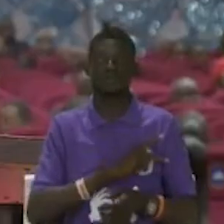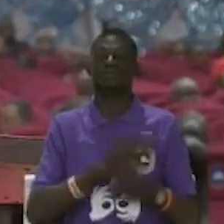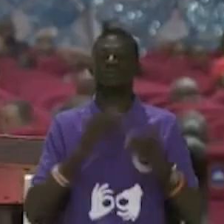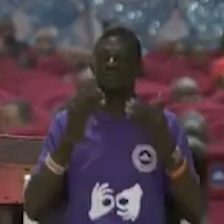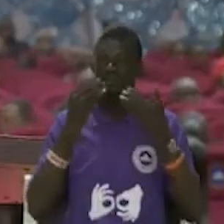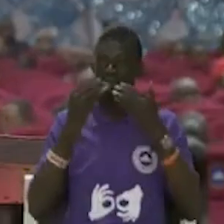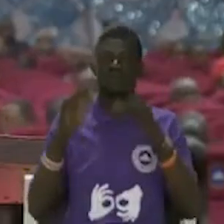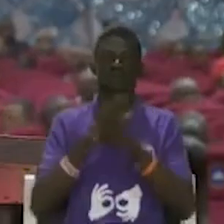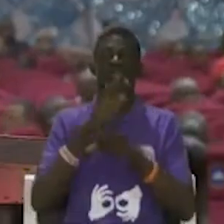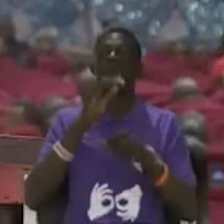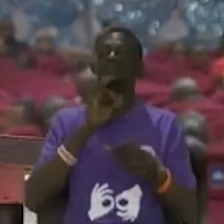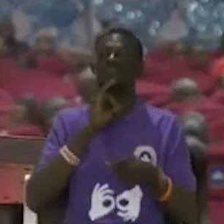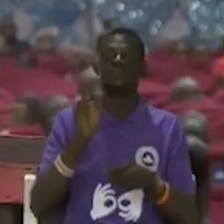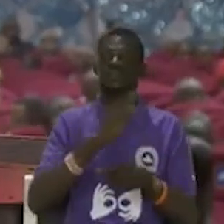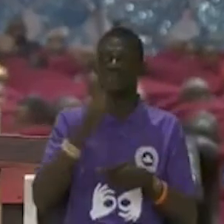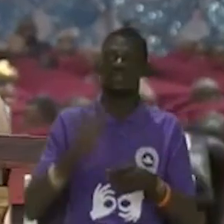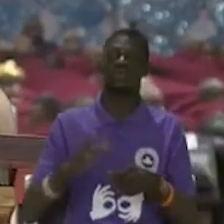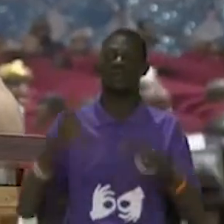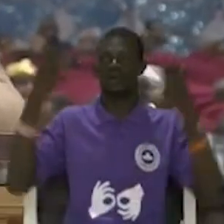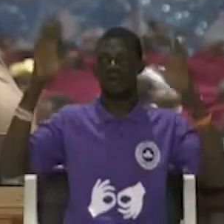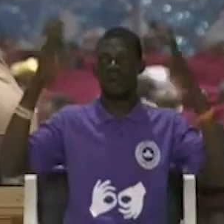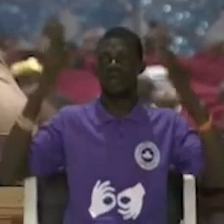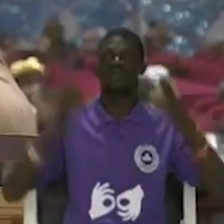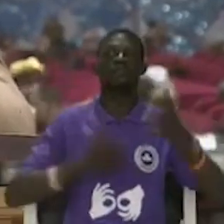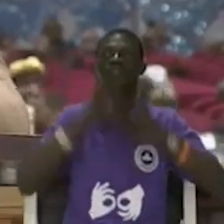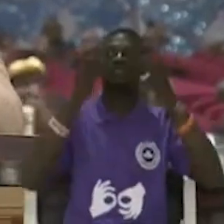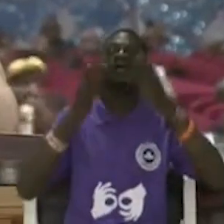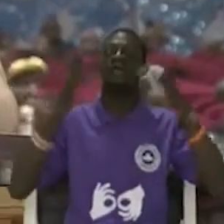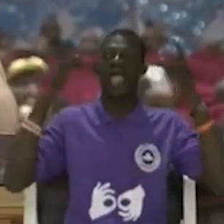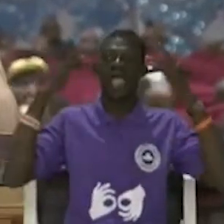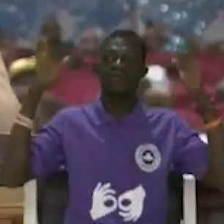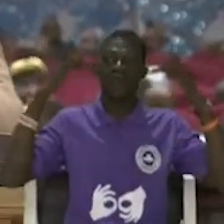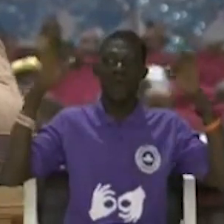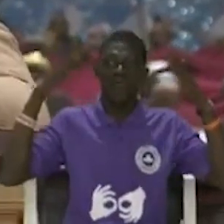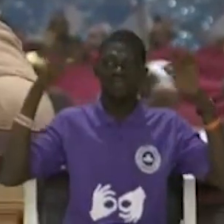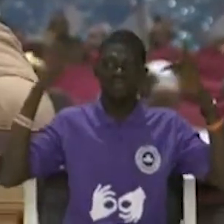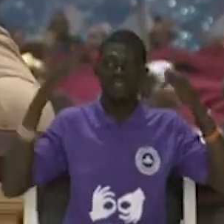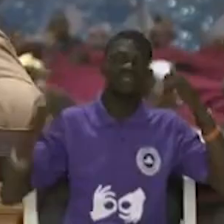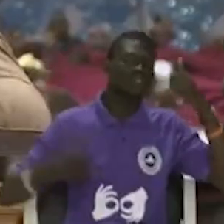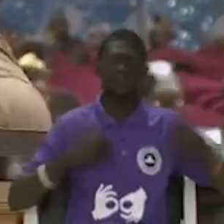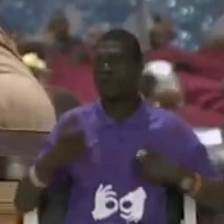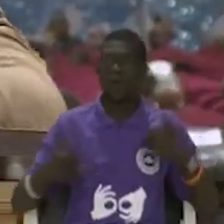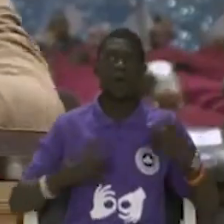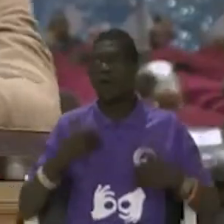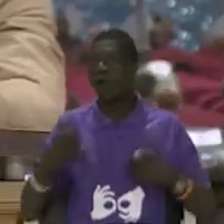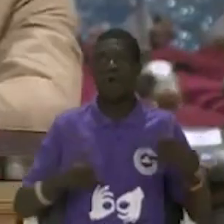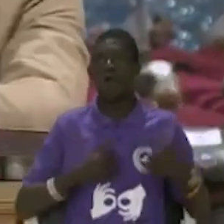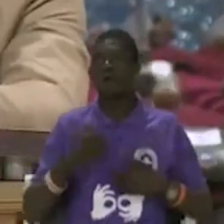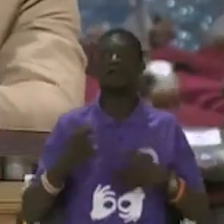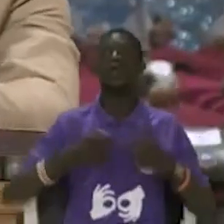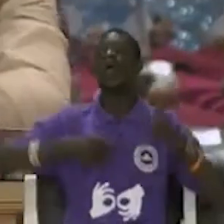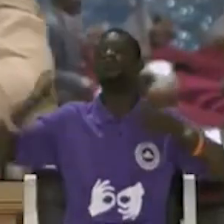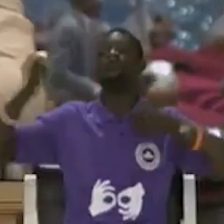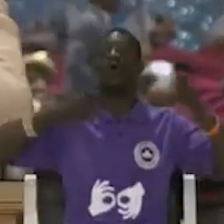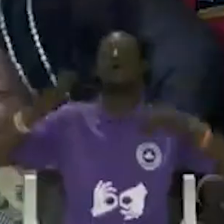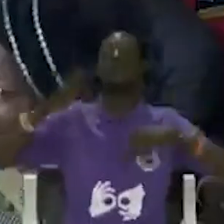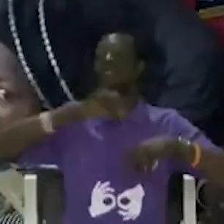God is never quiet. Can we shout a noisy, joyful, dominating